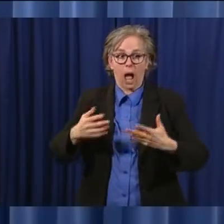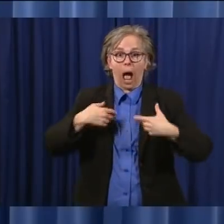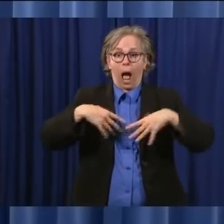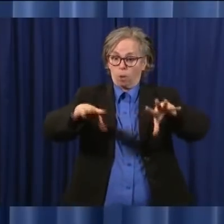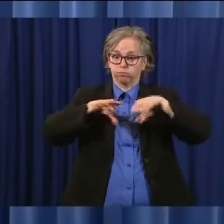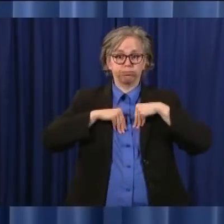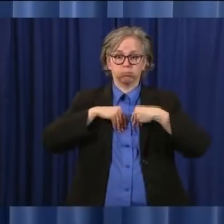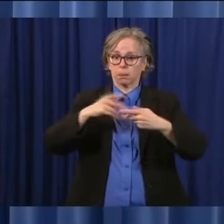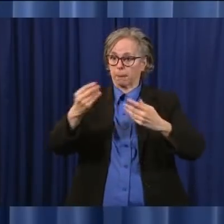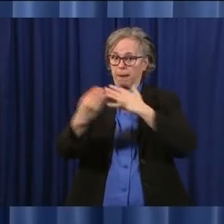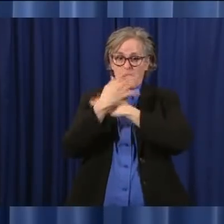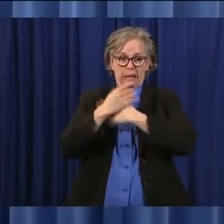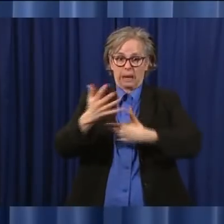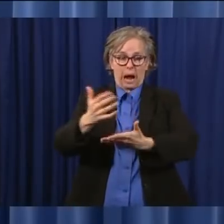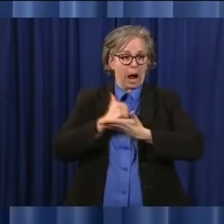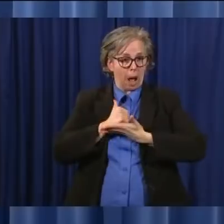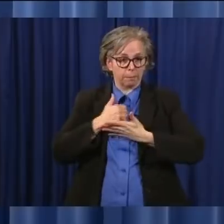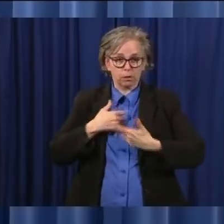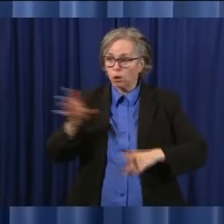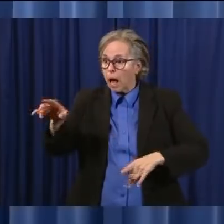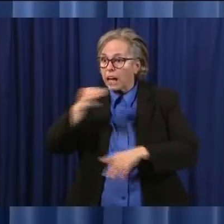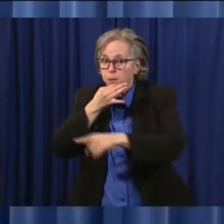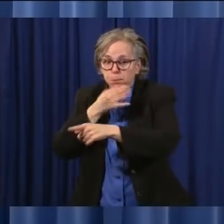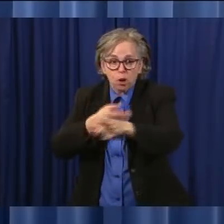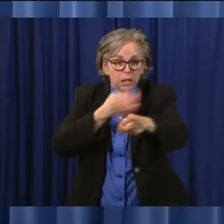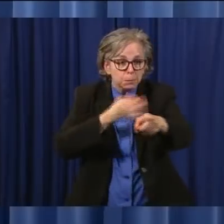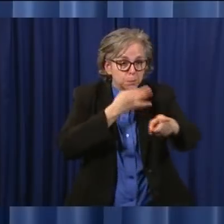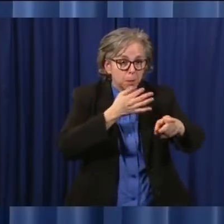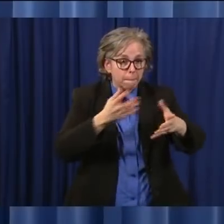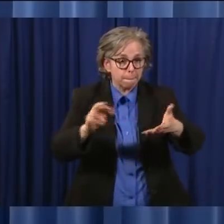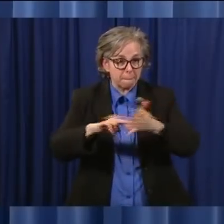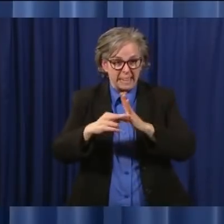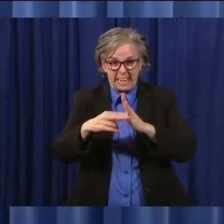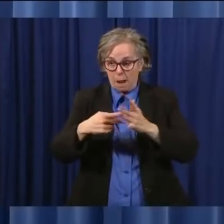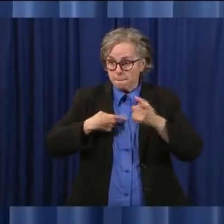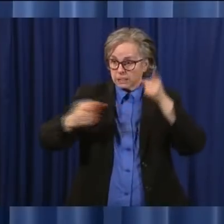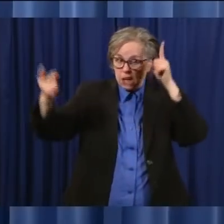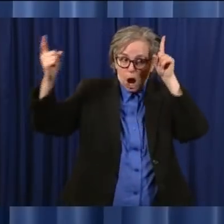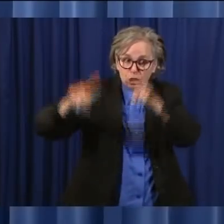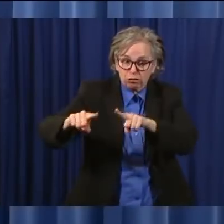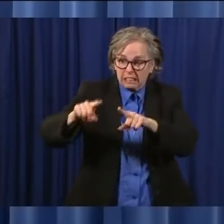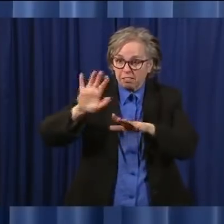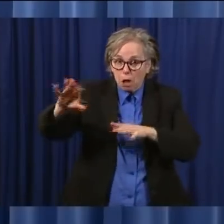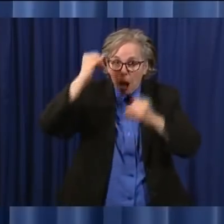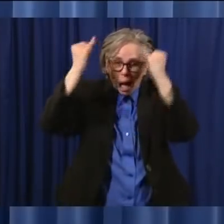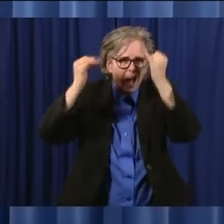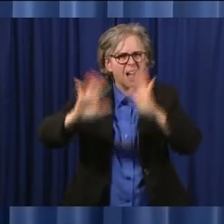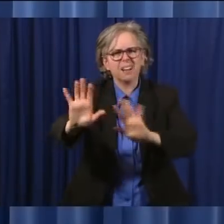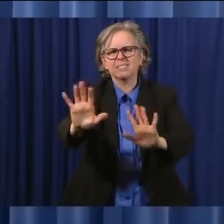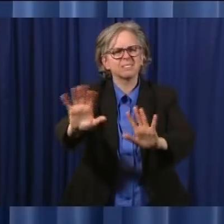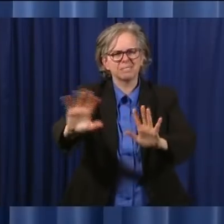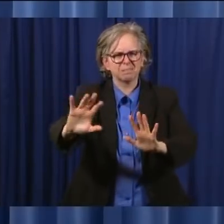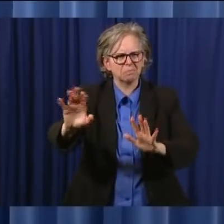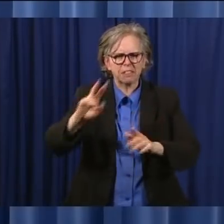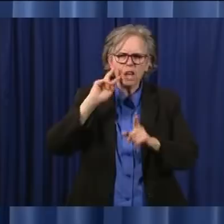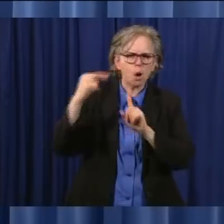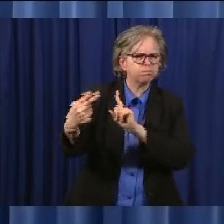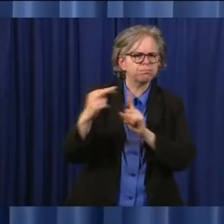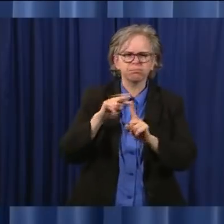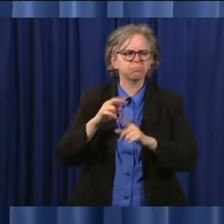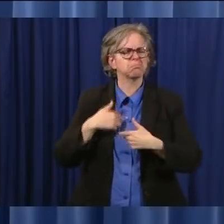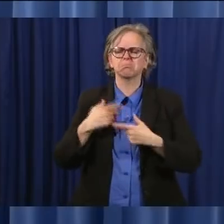find expertise. I don't have to agree with everyone's ideology or what they think about everything in the world,